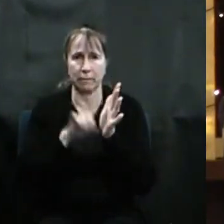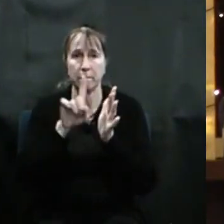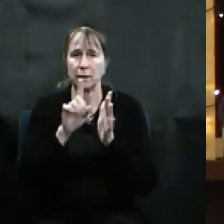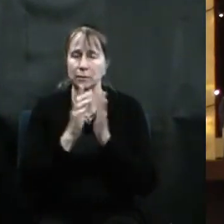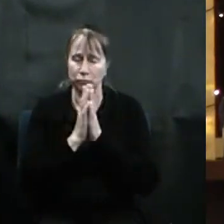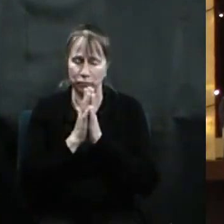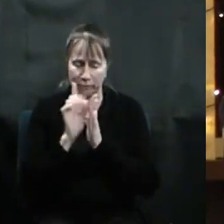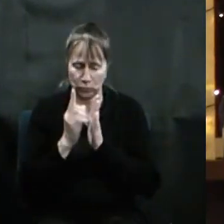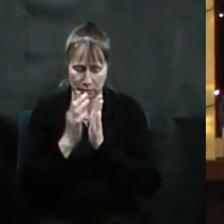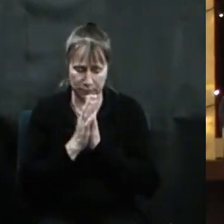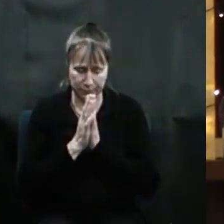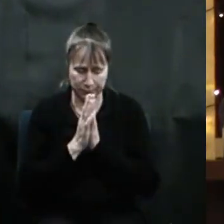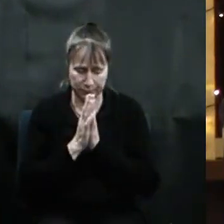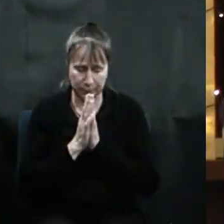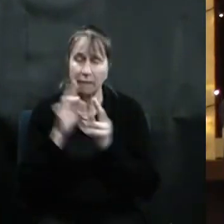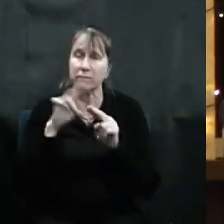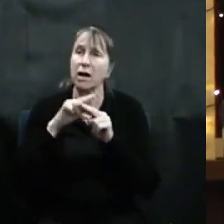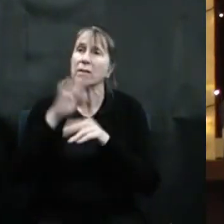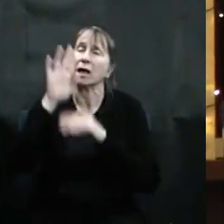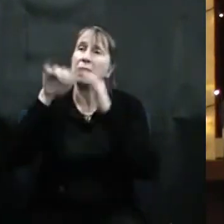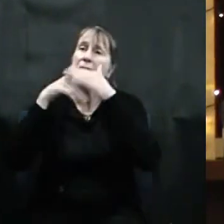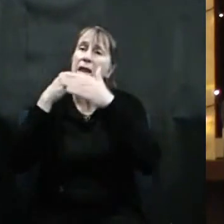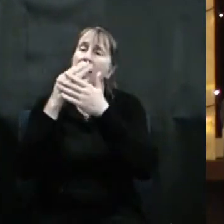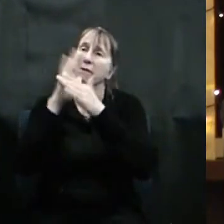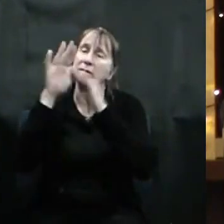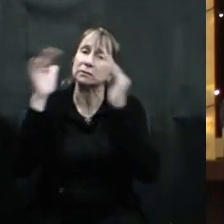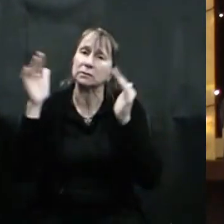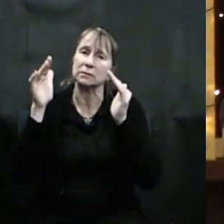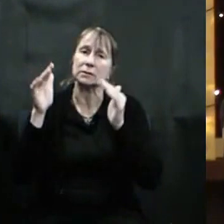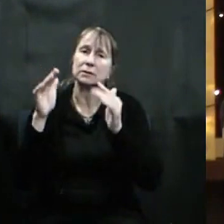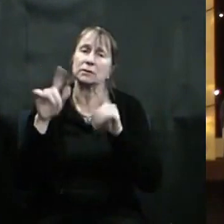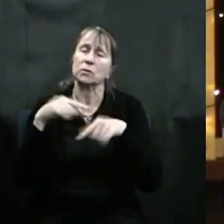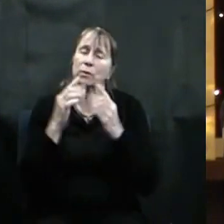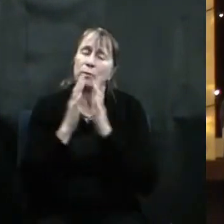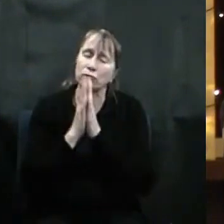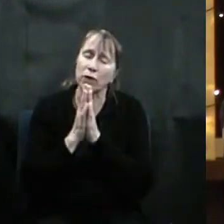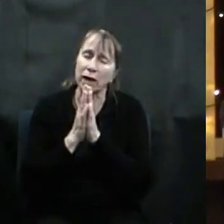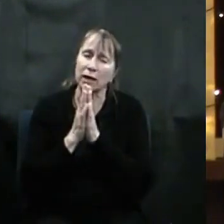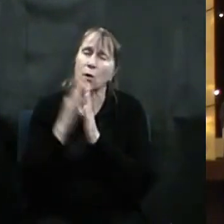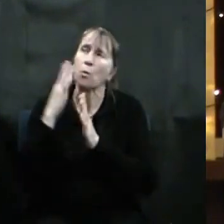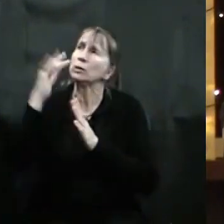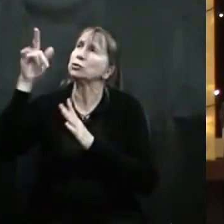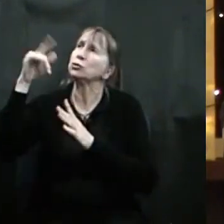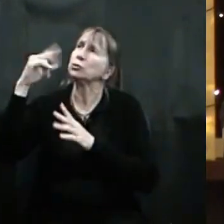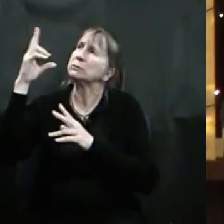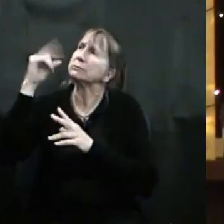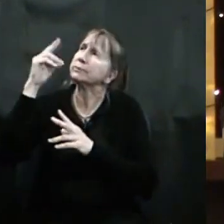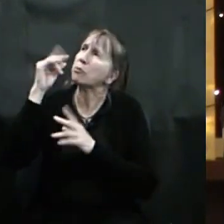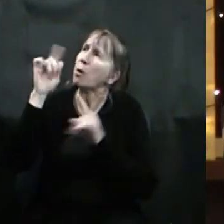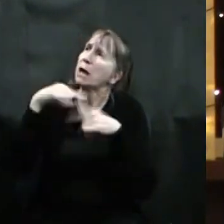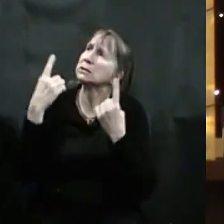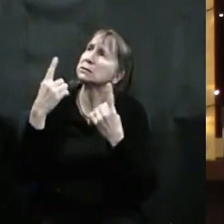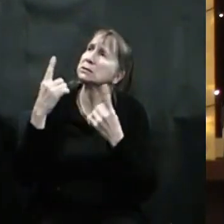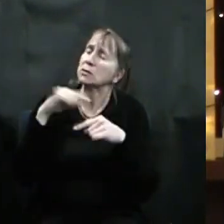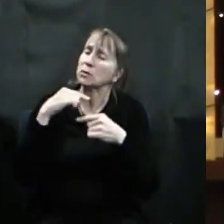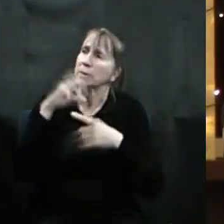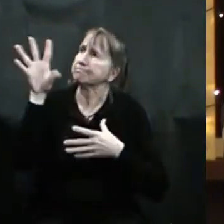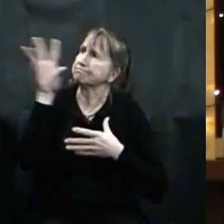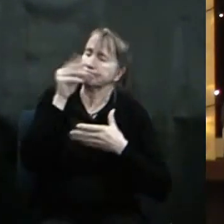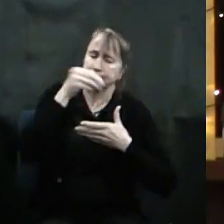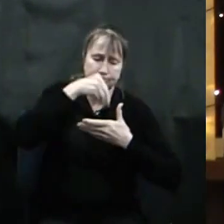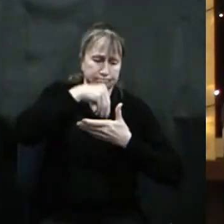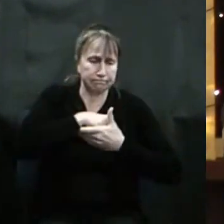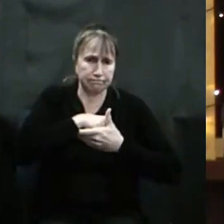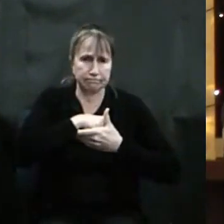Father in heaven, we pray that as you speak to us, we would take what you say to heart and heed the warnings. For